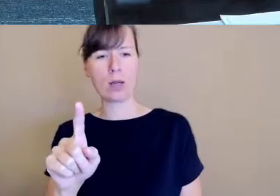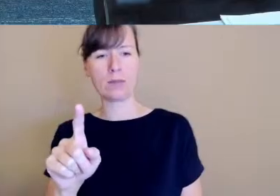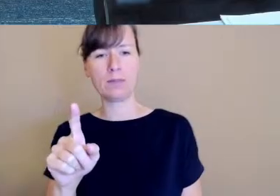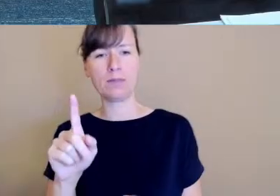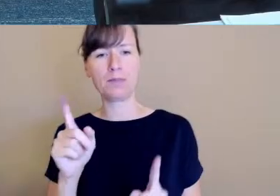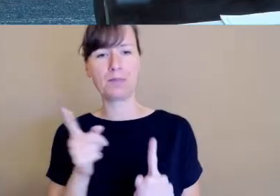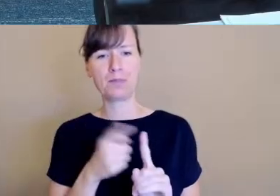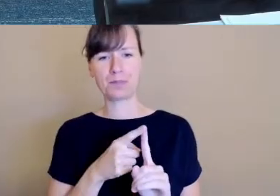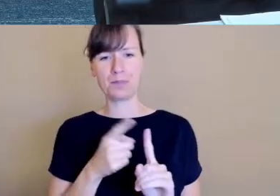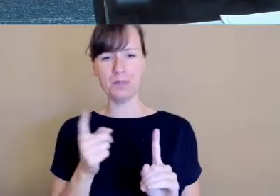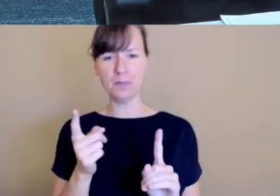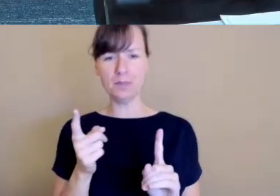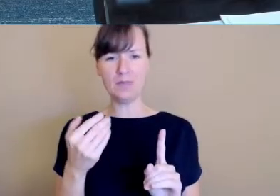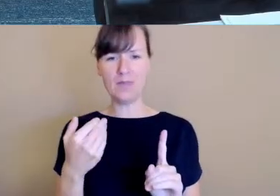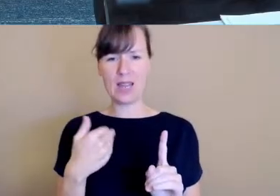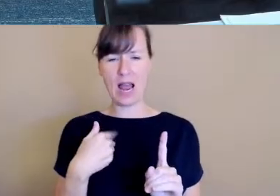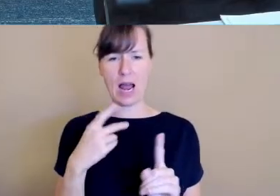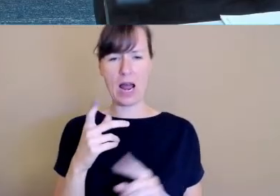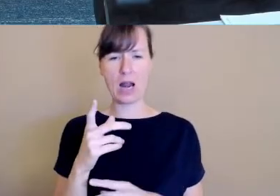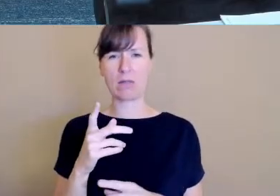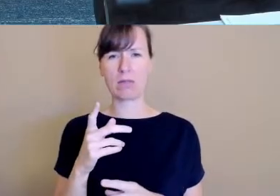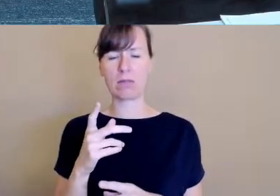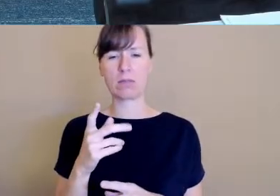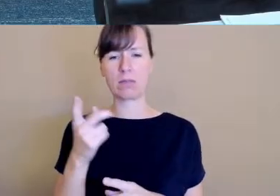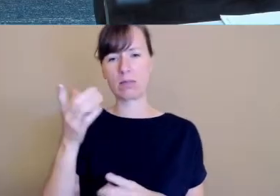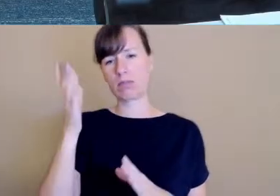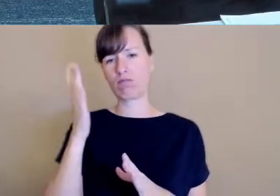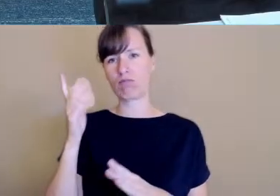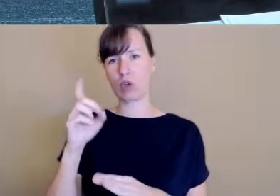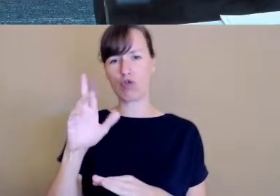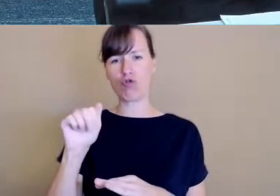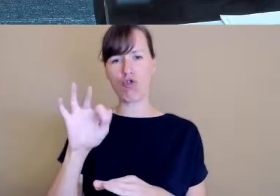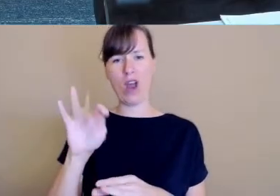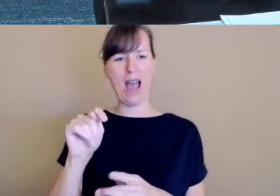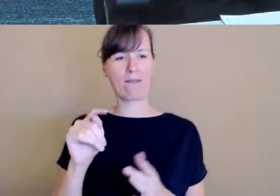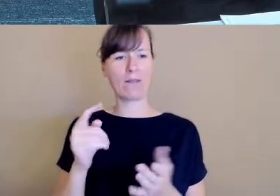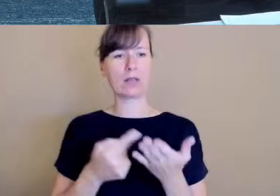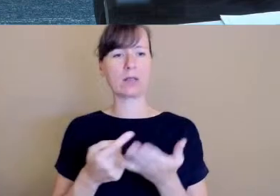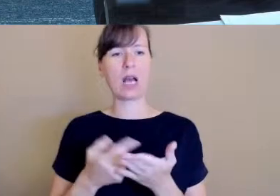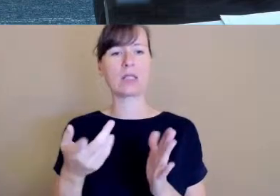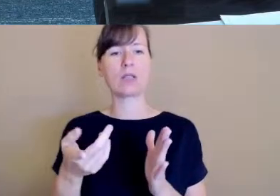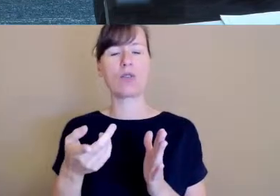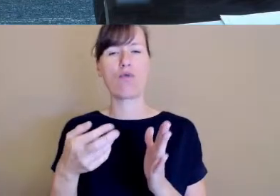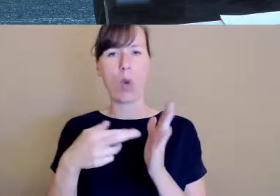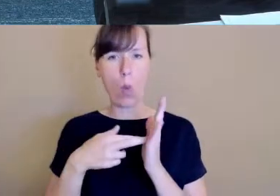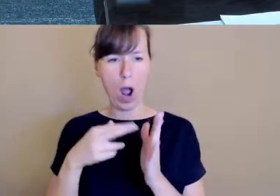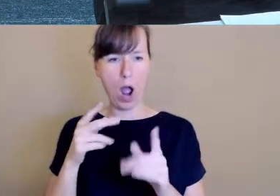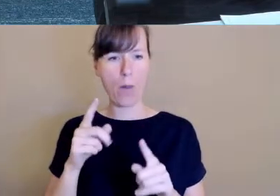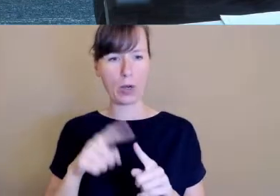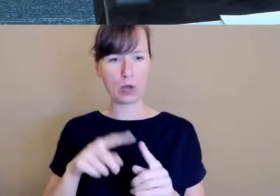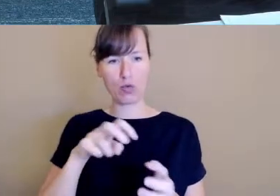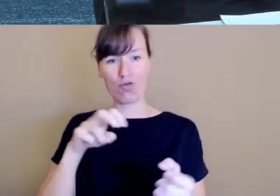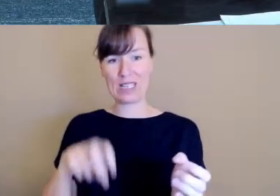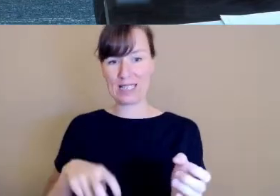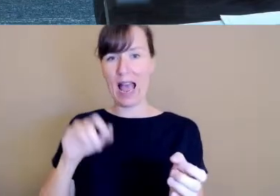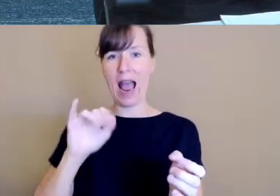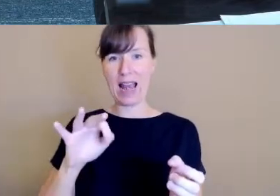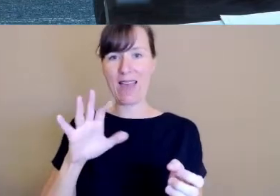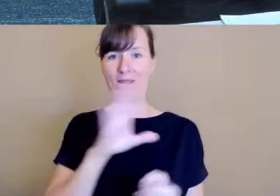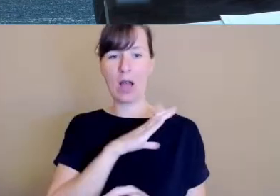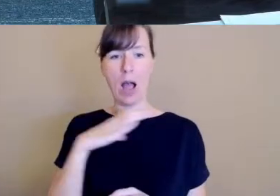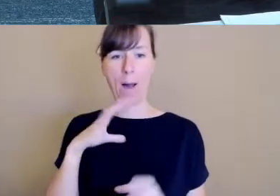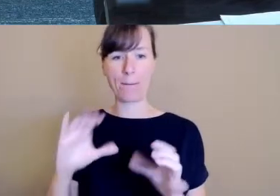if a committee member became party to legislation involving the town or a matter of which the town has a direct legal